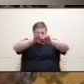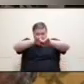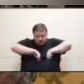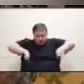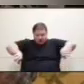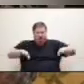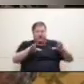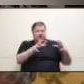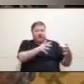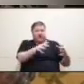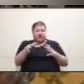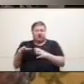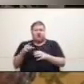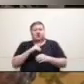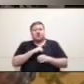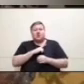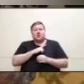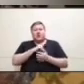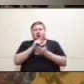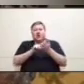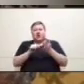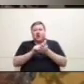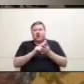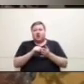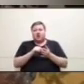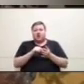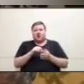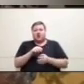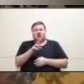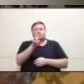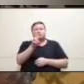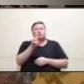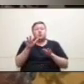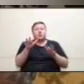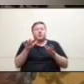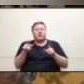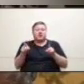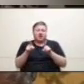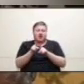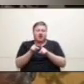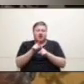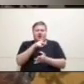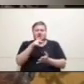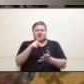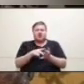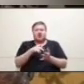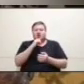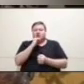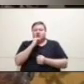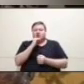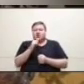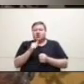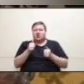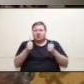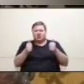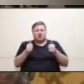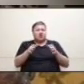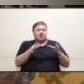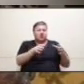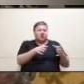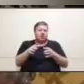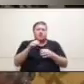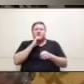electing one or 2 people to the same position. But it's not like they themselves were 2 councils. They were